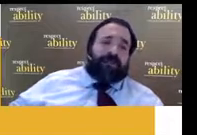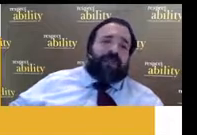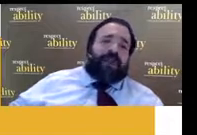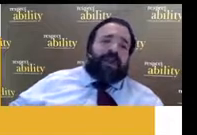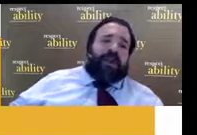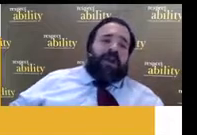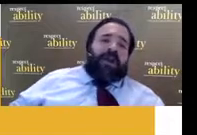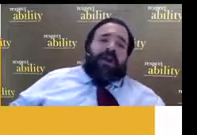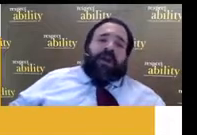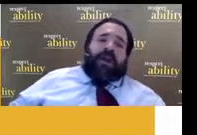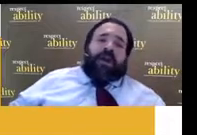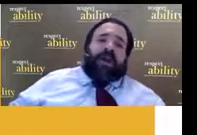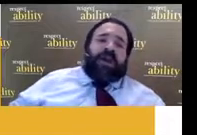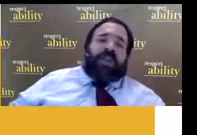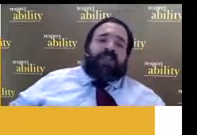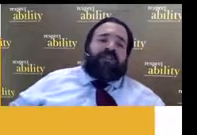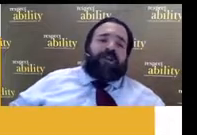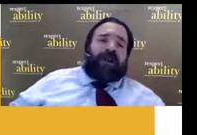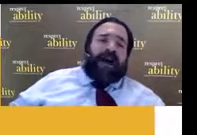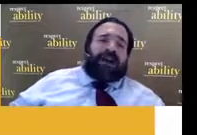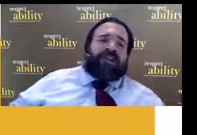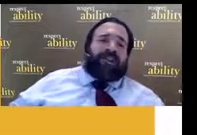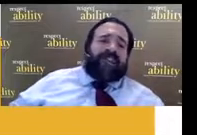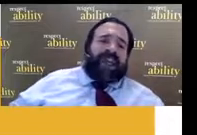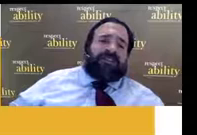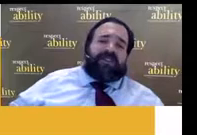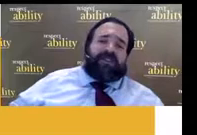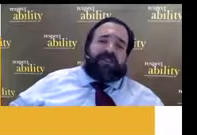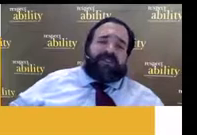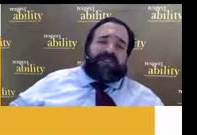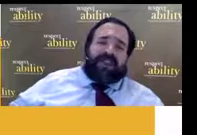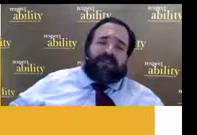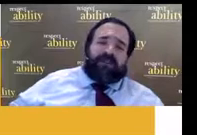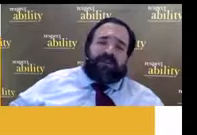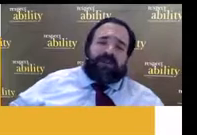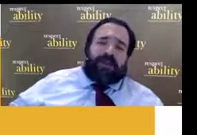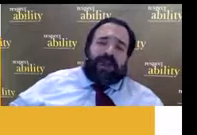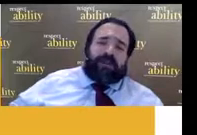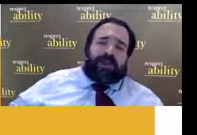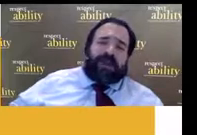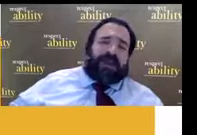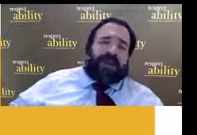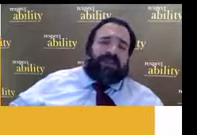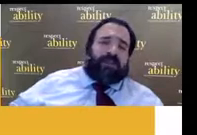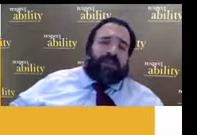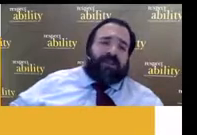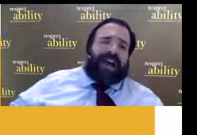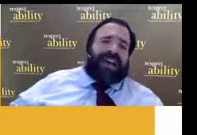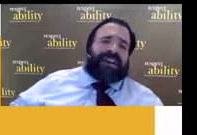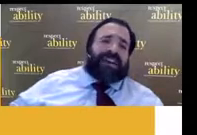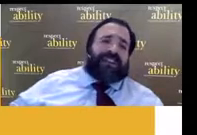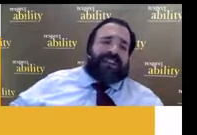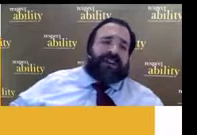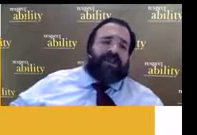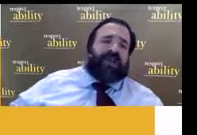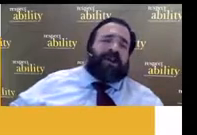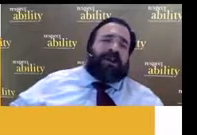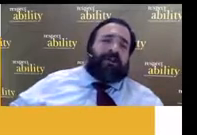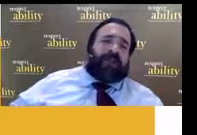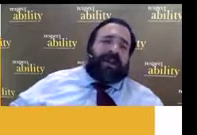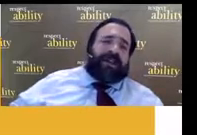inclusion. Their full bios are at the end of this presentation, which we will be happy to provide to